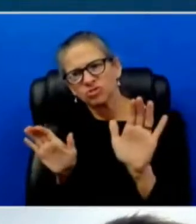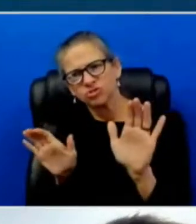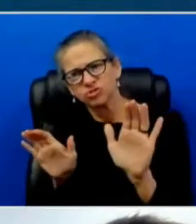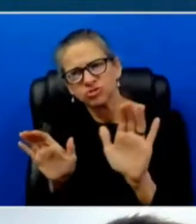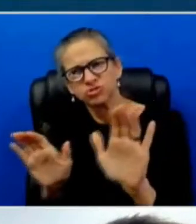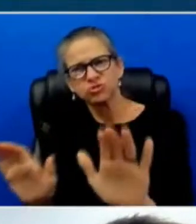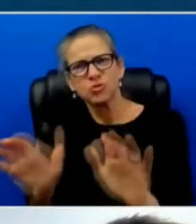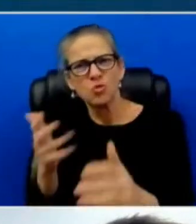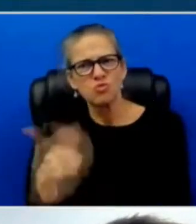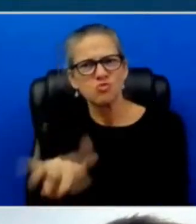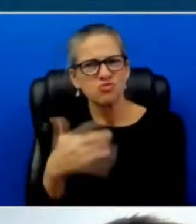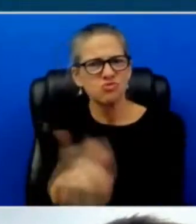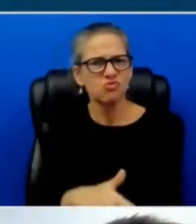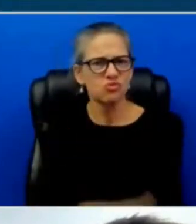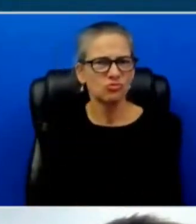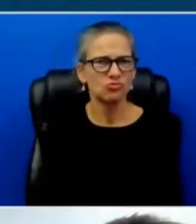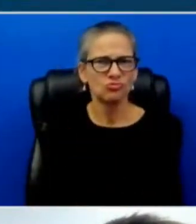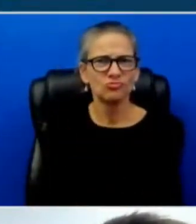up.